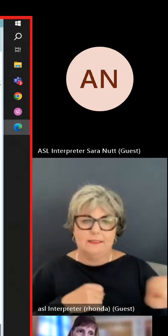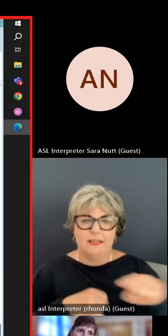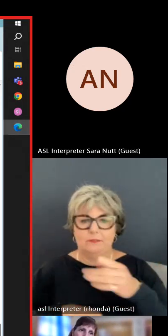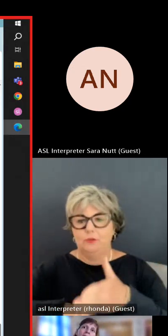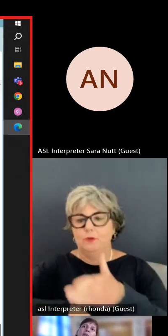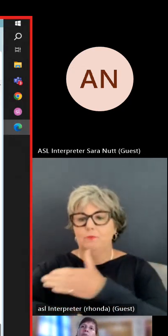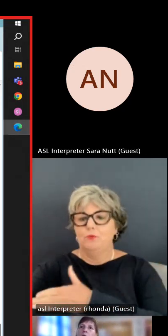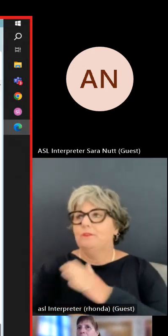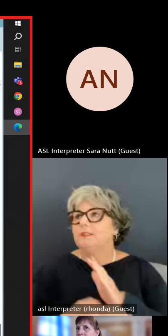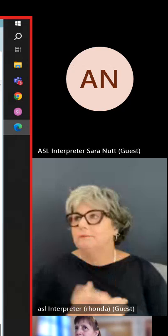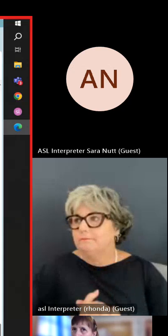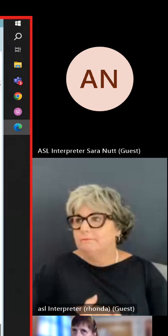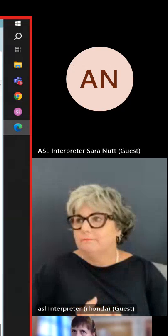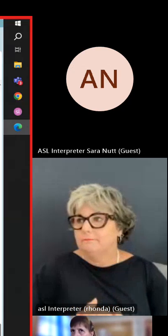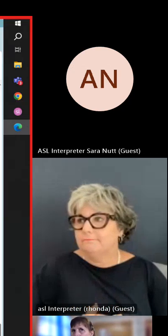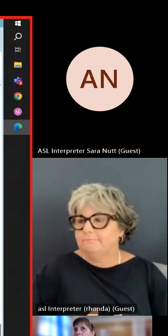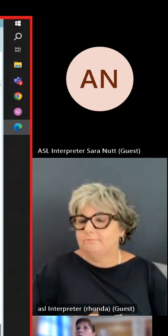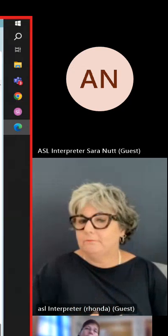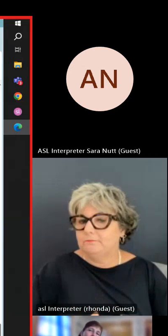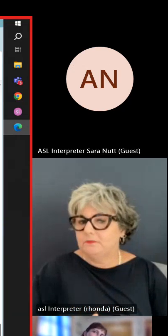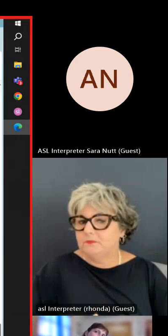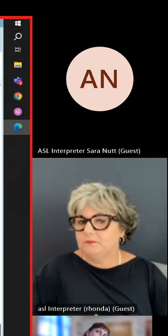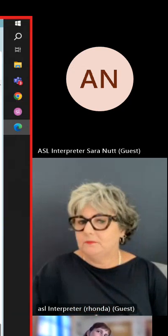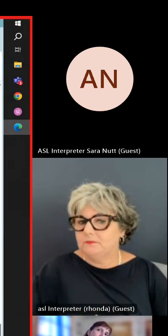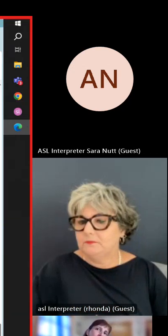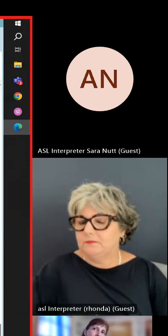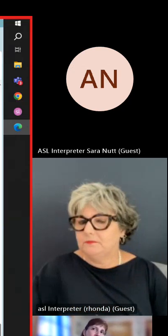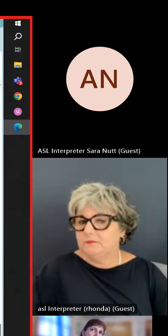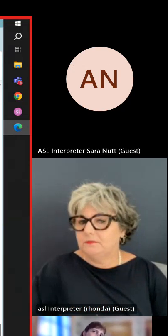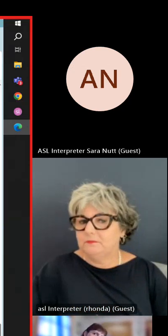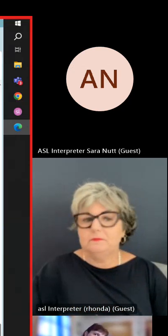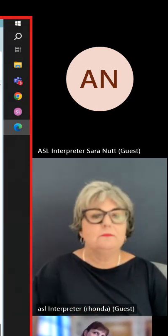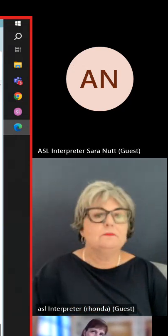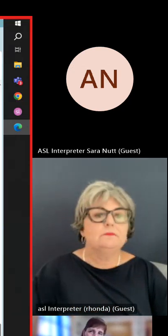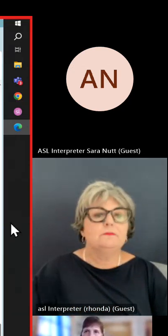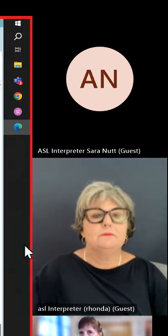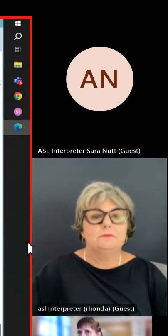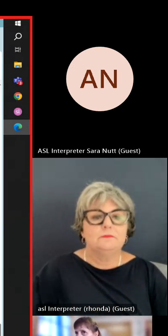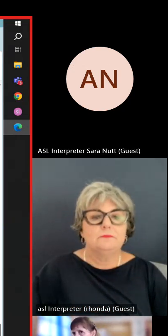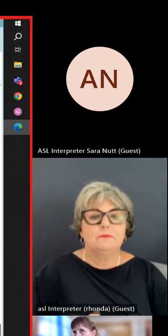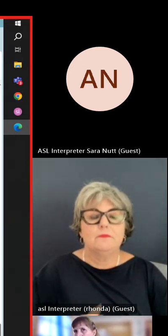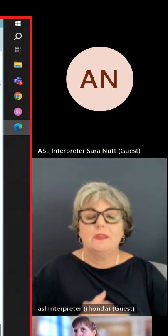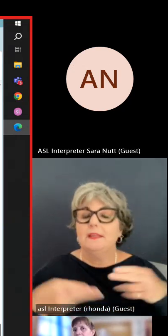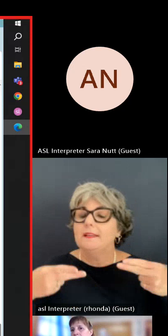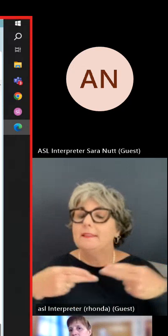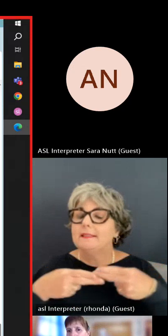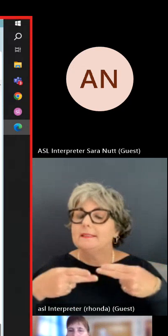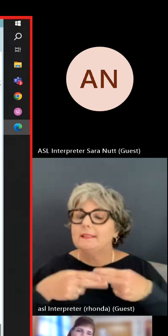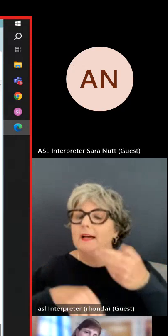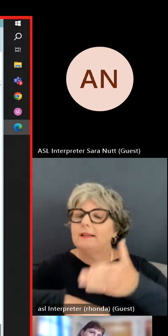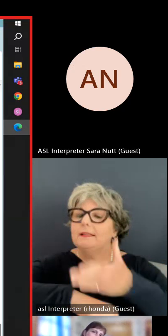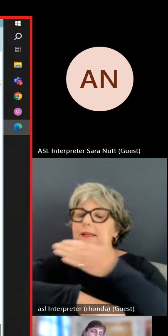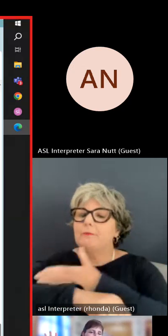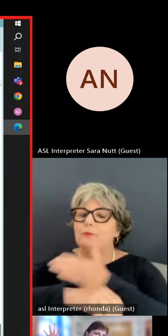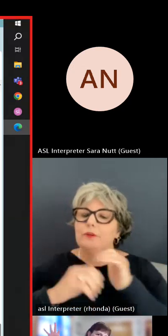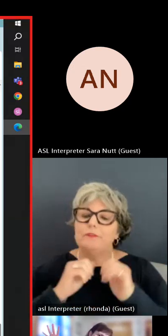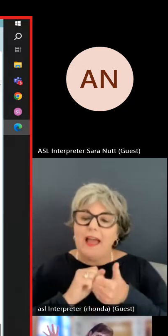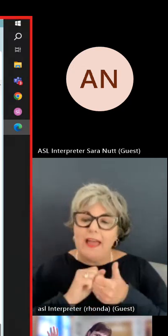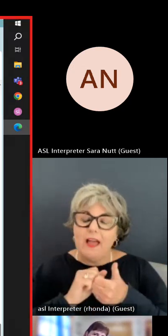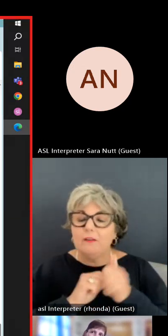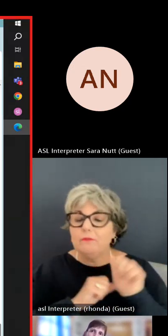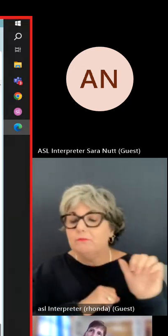improve it. For one, what would you do to improve this slide? You can either raise